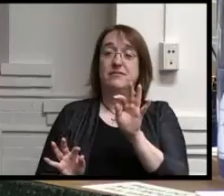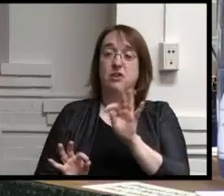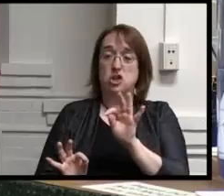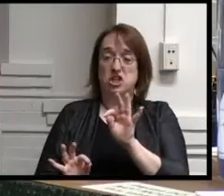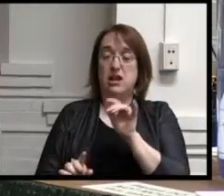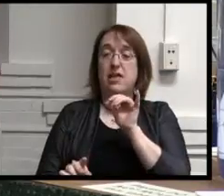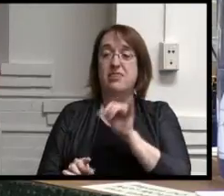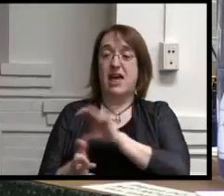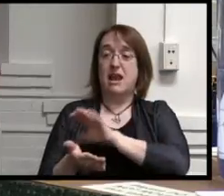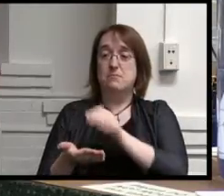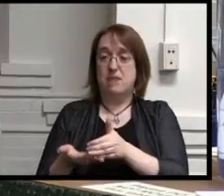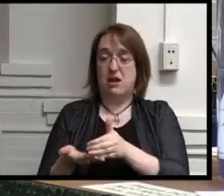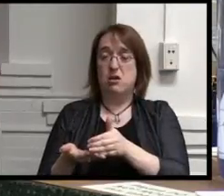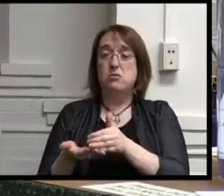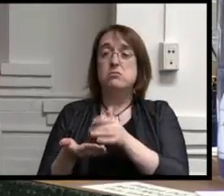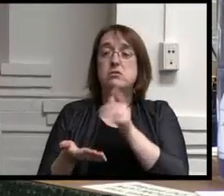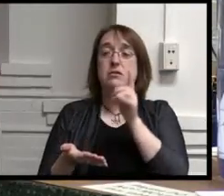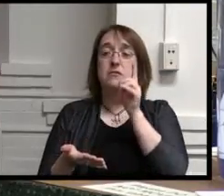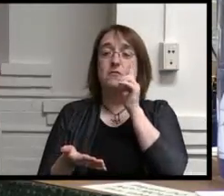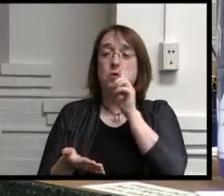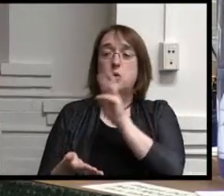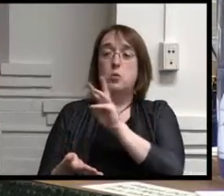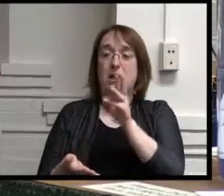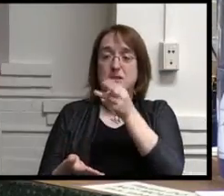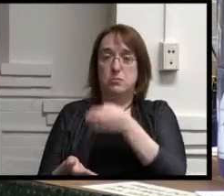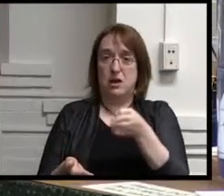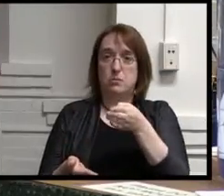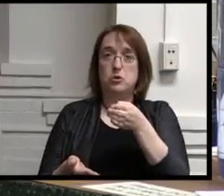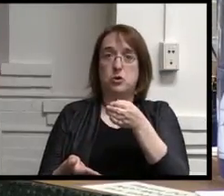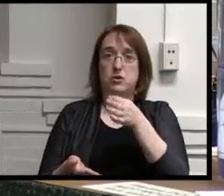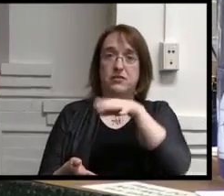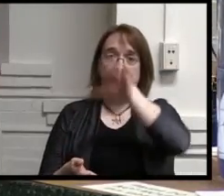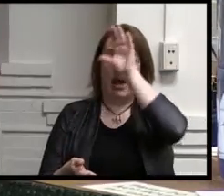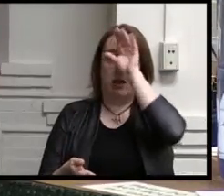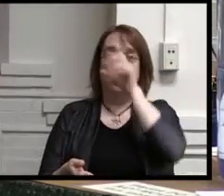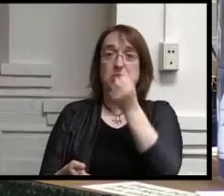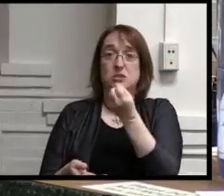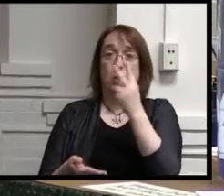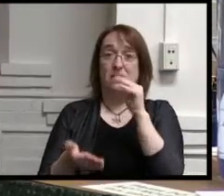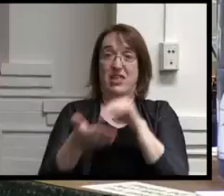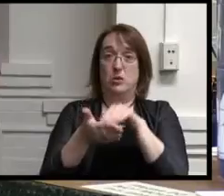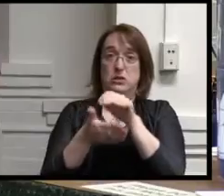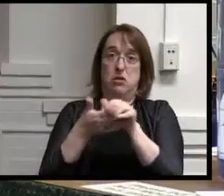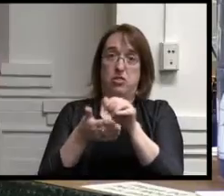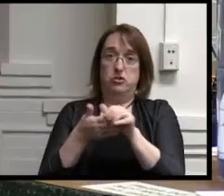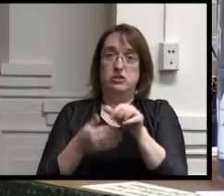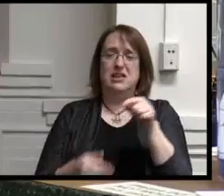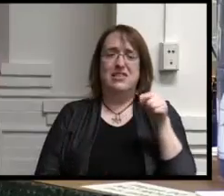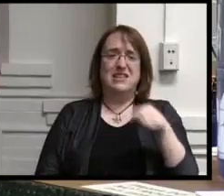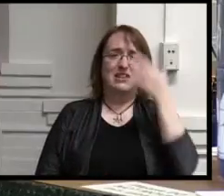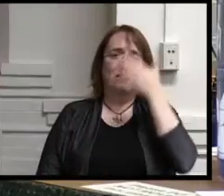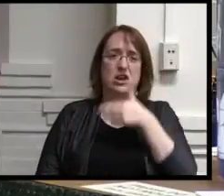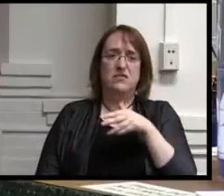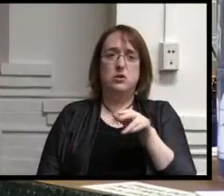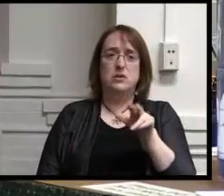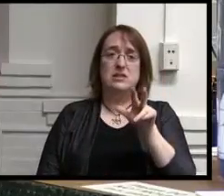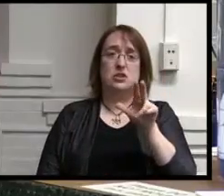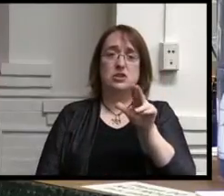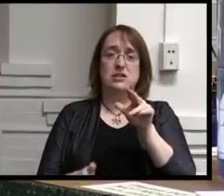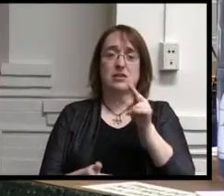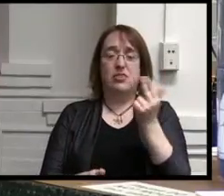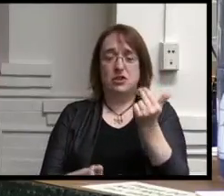that amount for the West Brattleboro Fire Station was $12,000. What you have before you tonight is